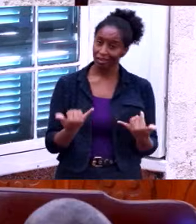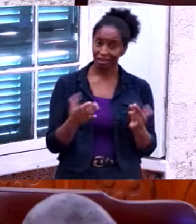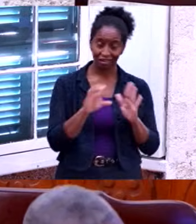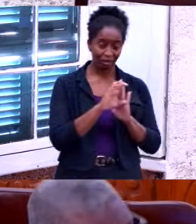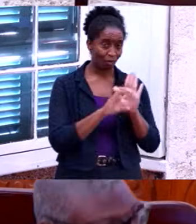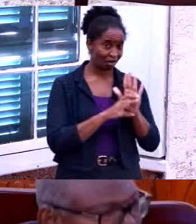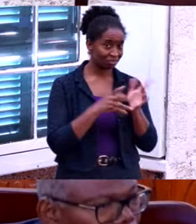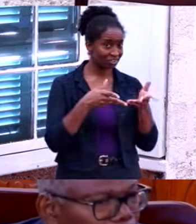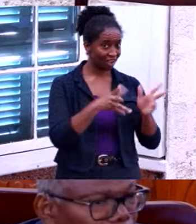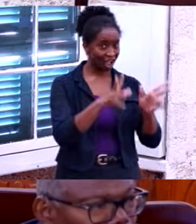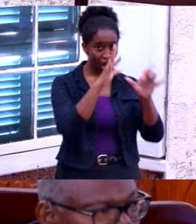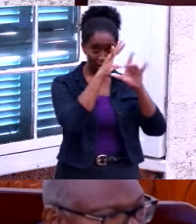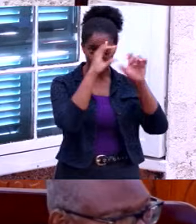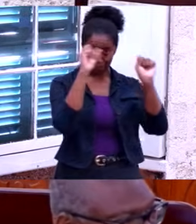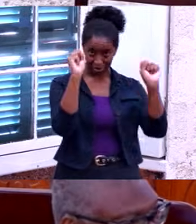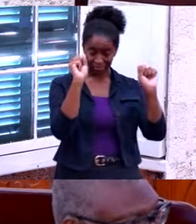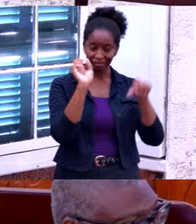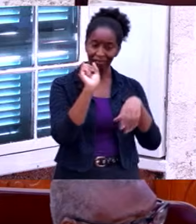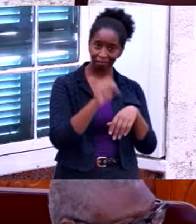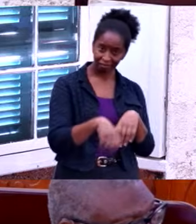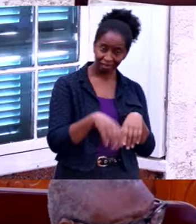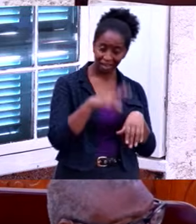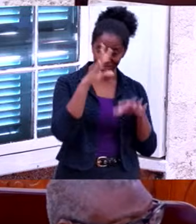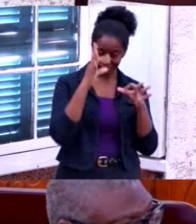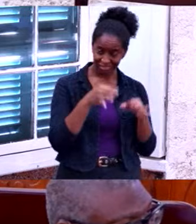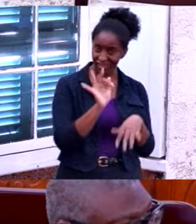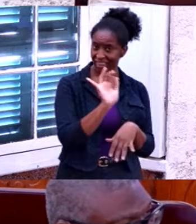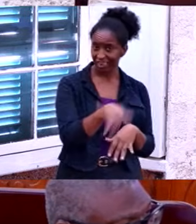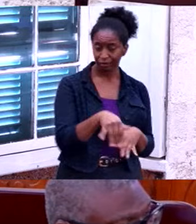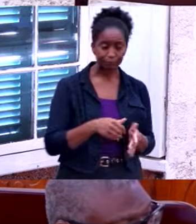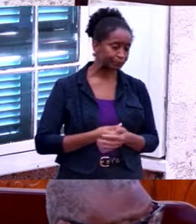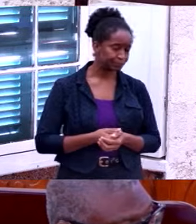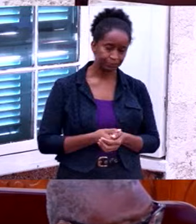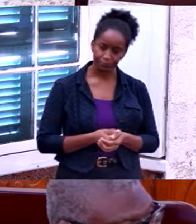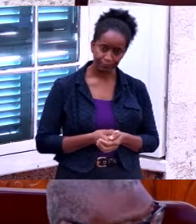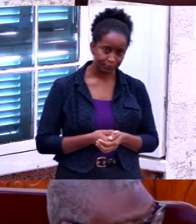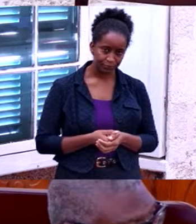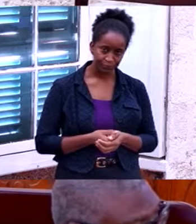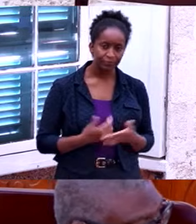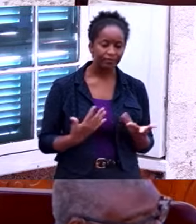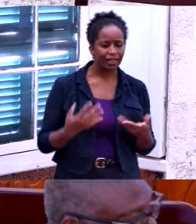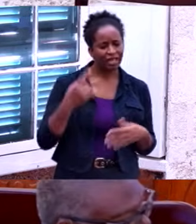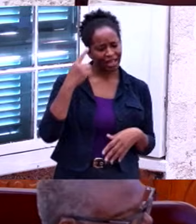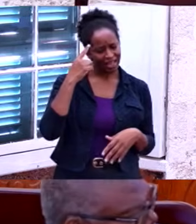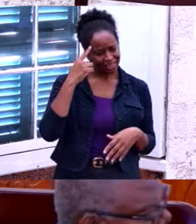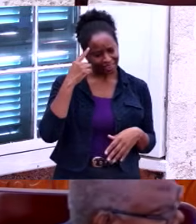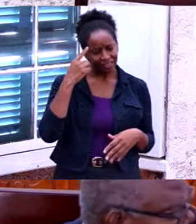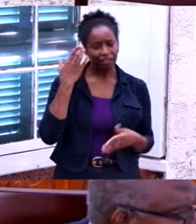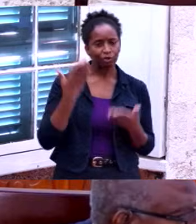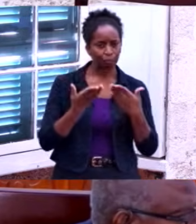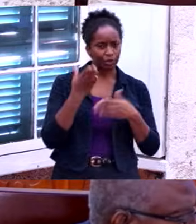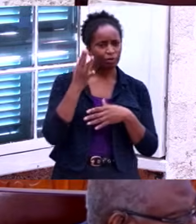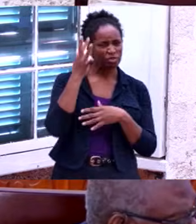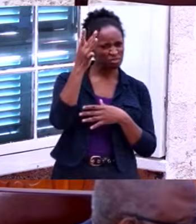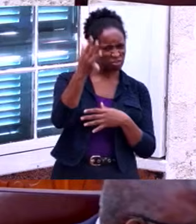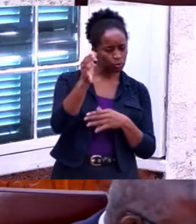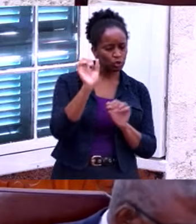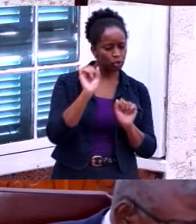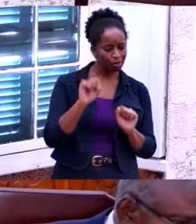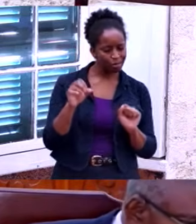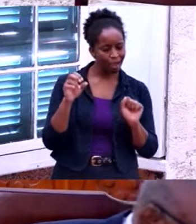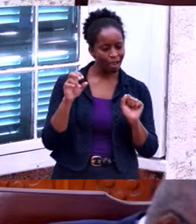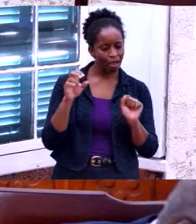it is something that we should consider and at which we could look in the future, because it does have implications